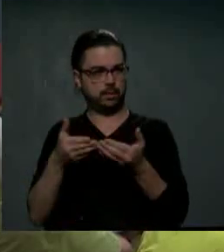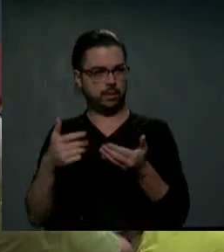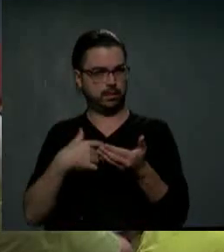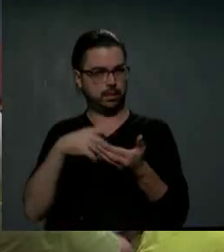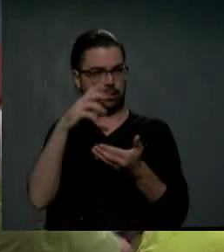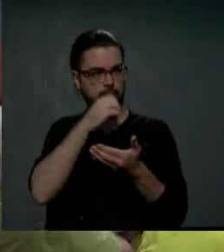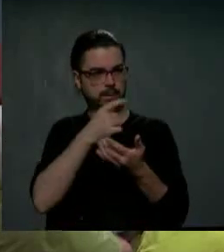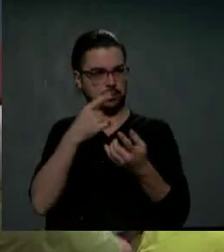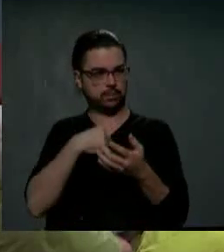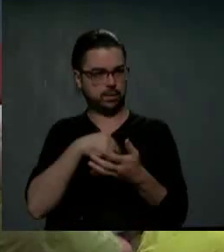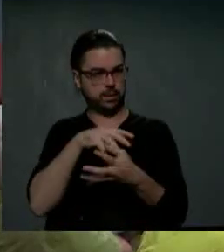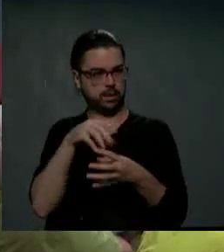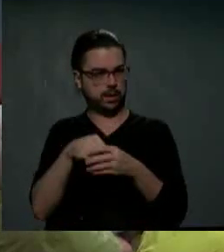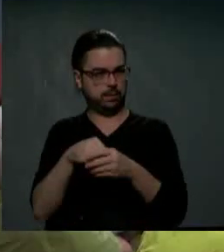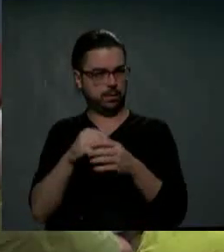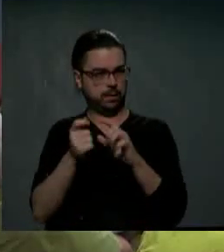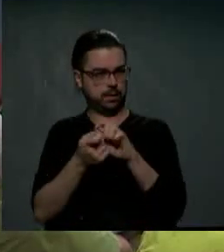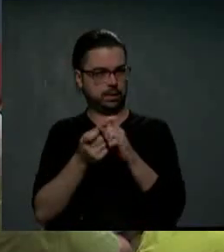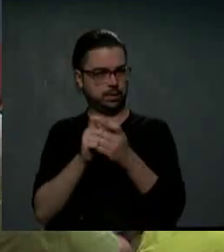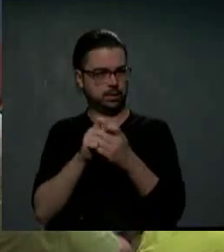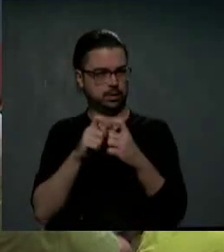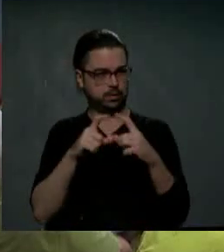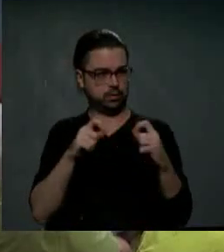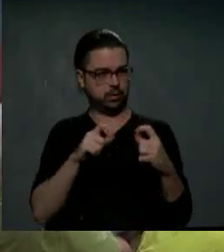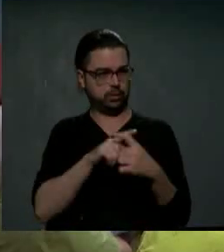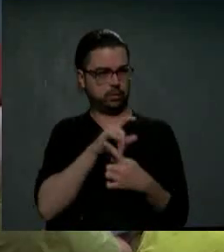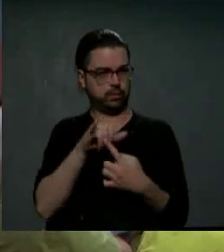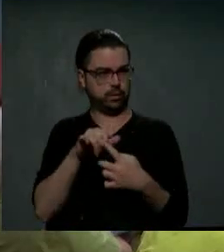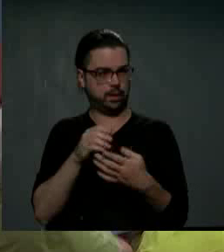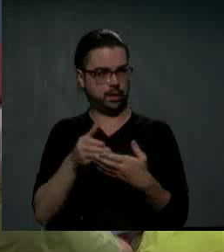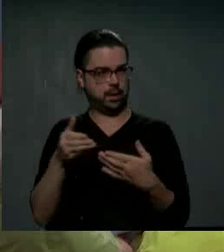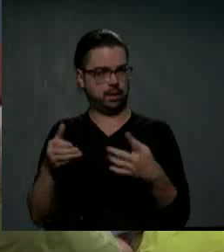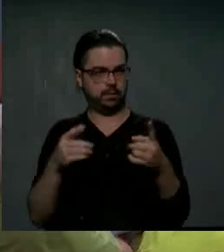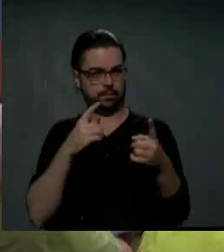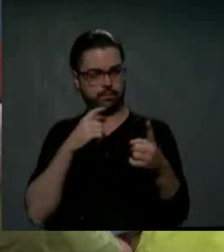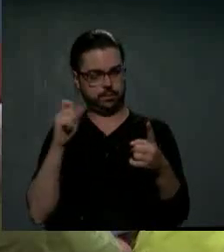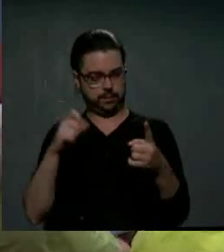in. Okay. So can I change that part to that item? Yes.